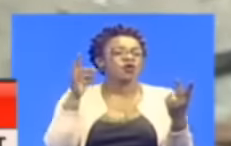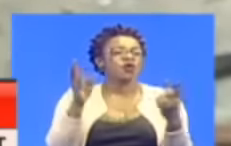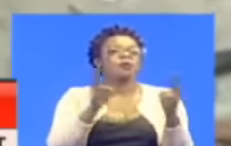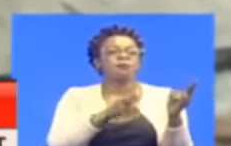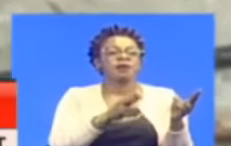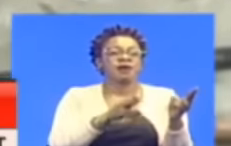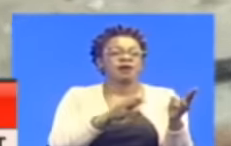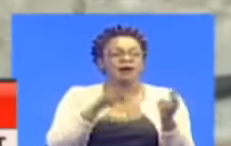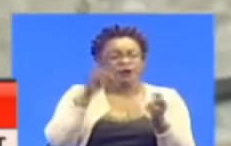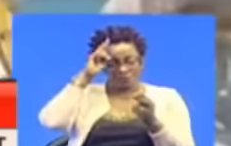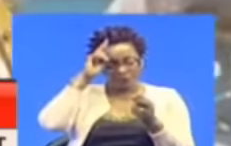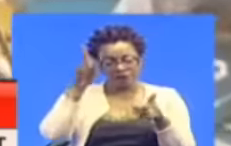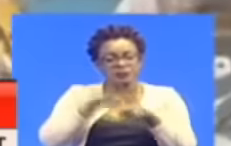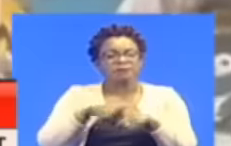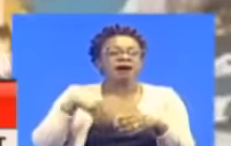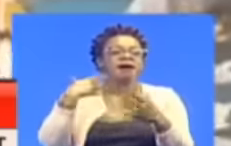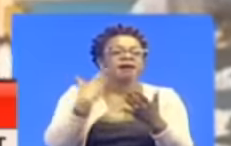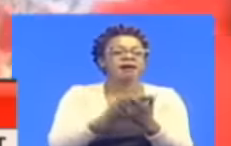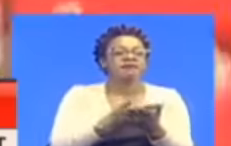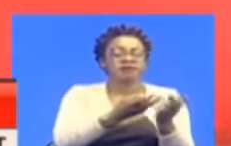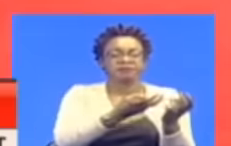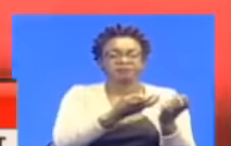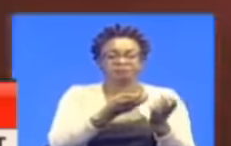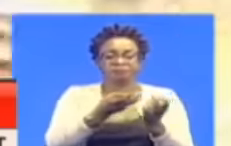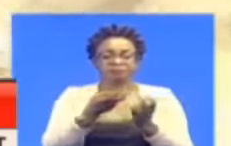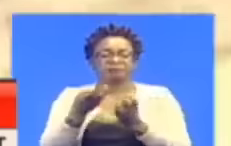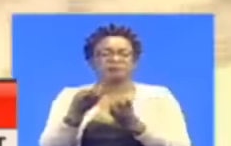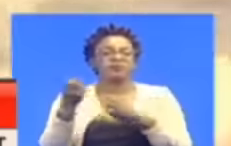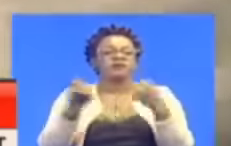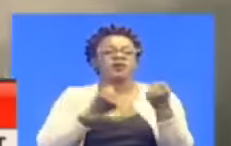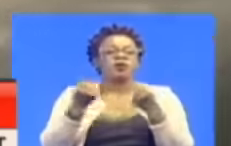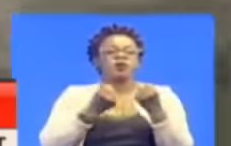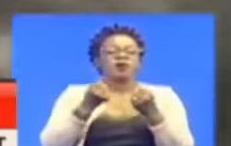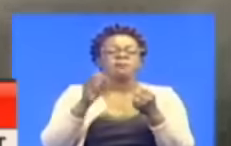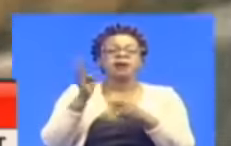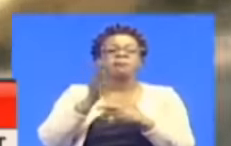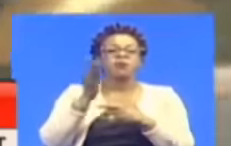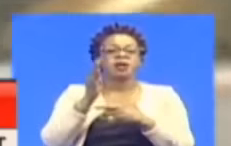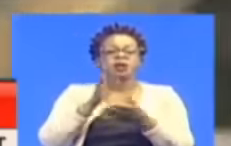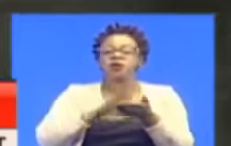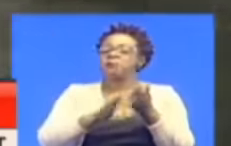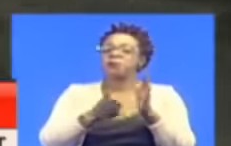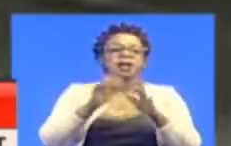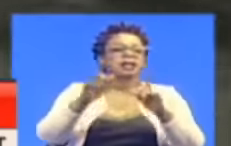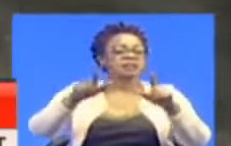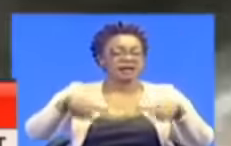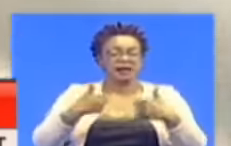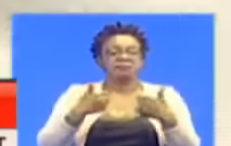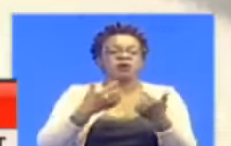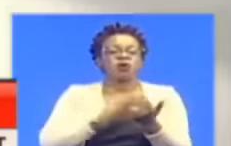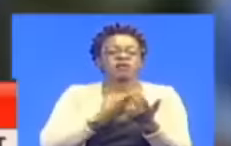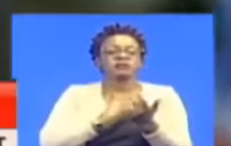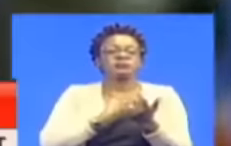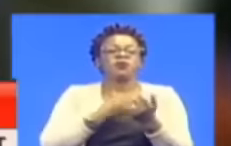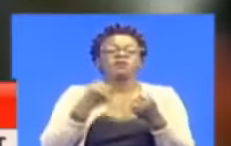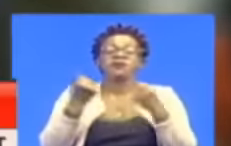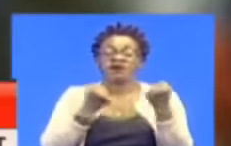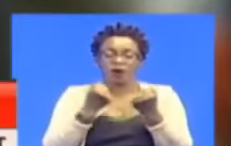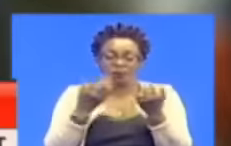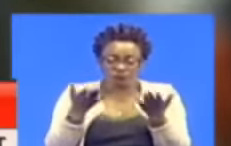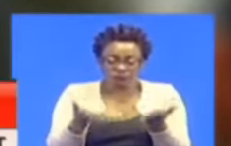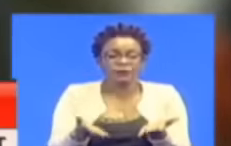also arrived and towed the vehicle to Bamburi police station. No one has claimed ownership of the vehicle to date.